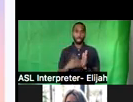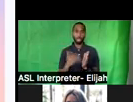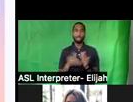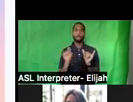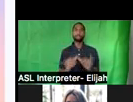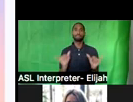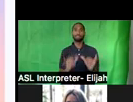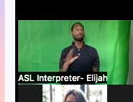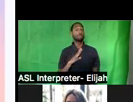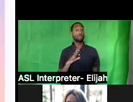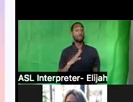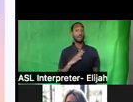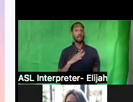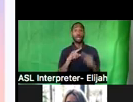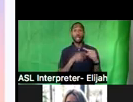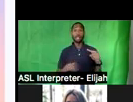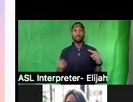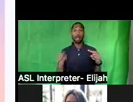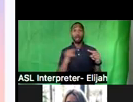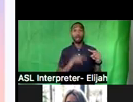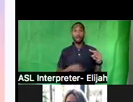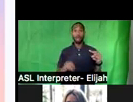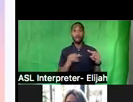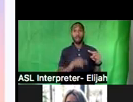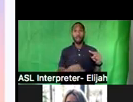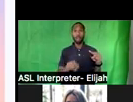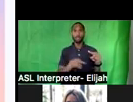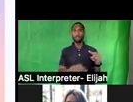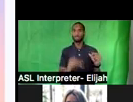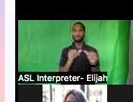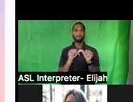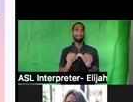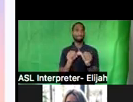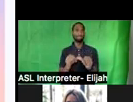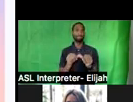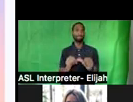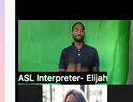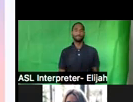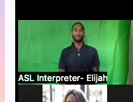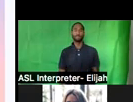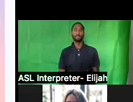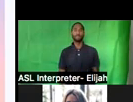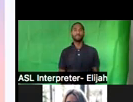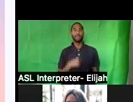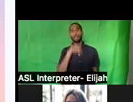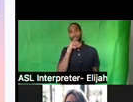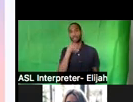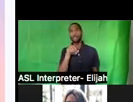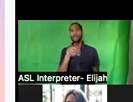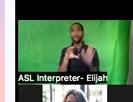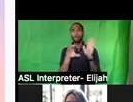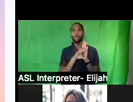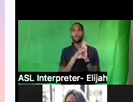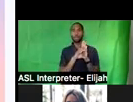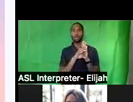okay, that the spiral continues, that this is ongoing. That I love the image of the